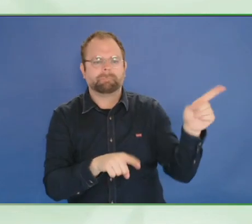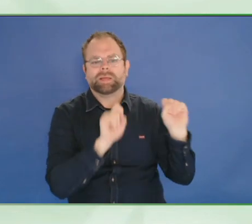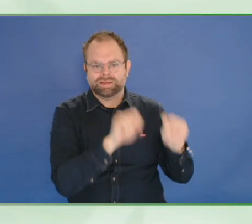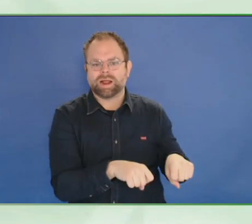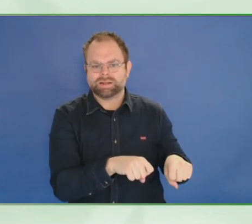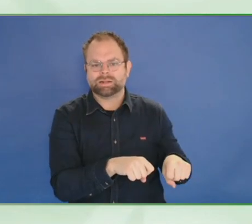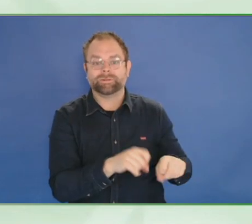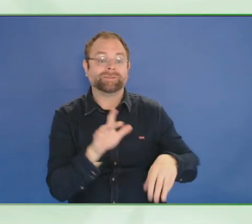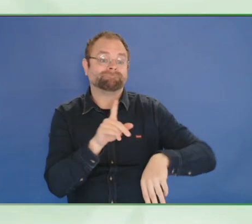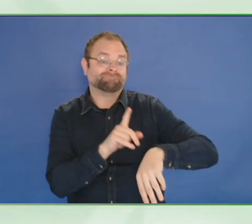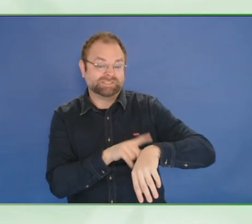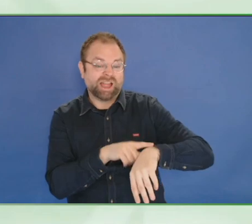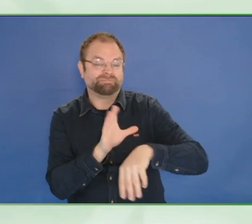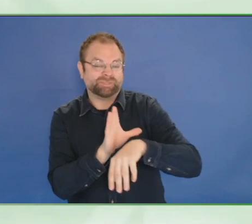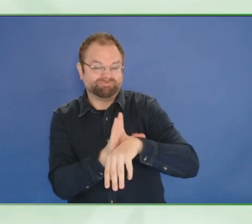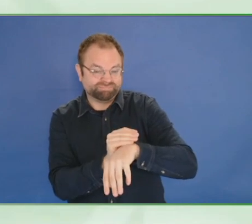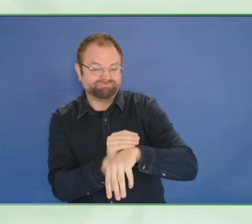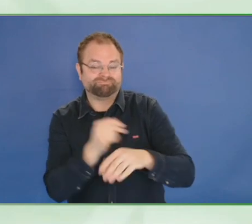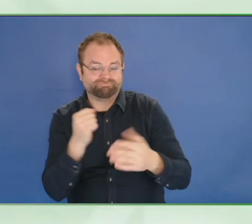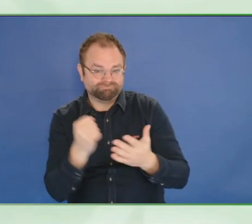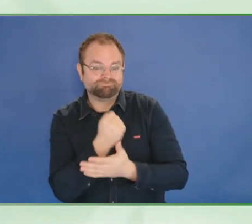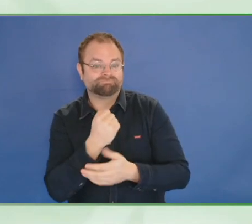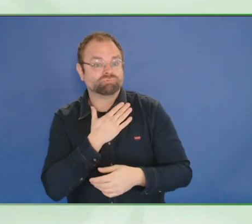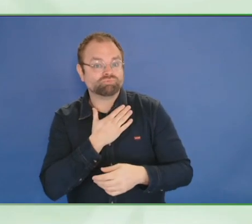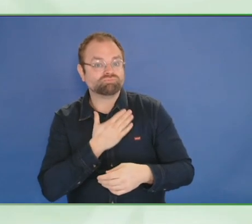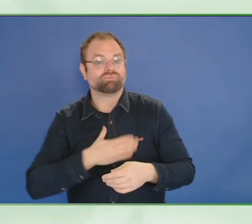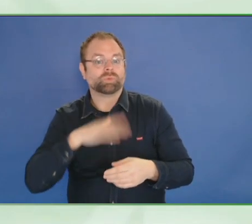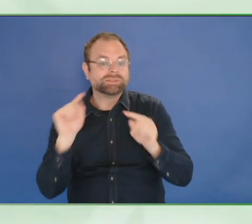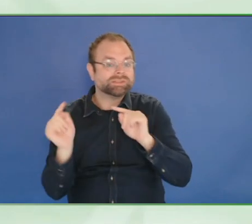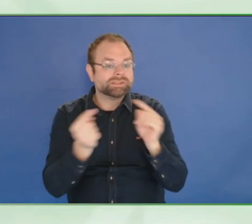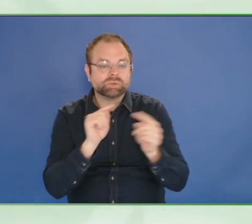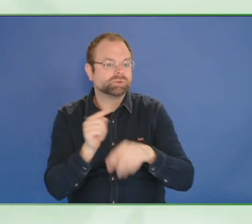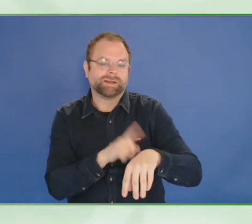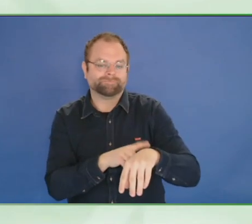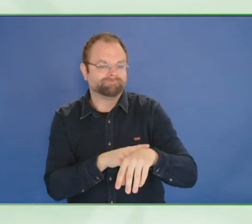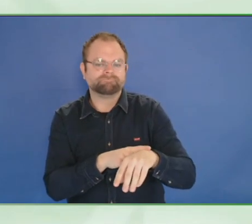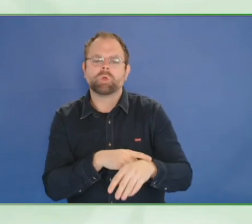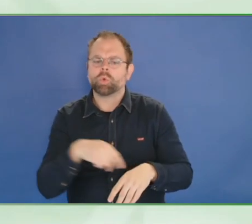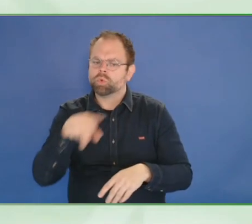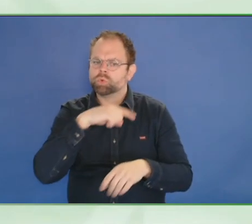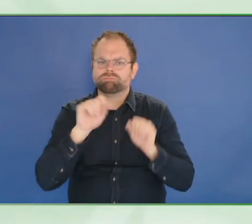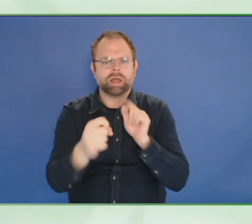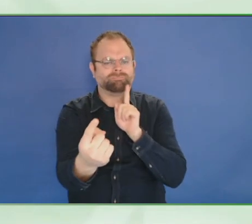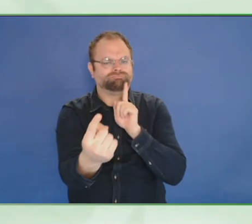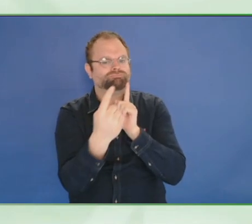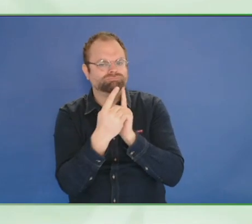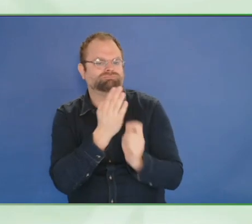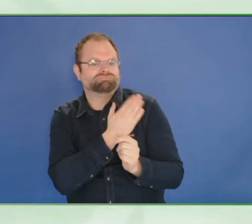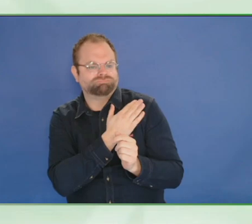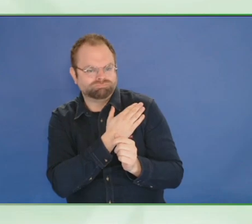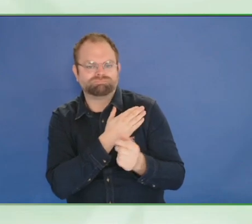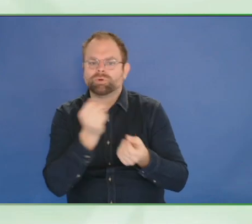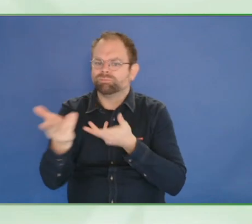to continue this dialogue. We must find ways for employers and educators to be